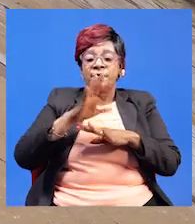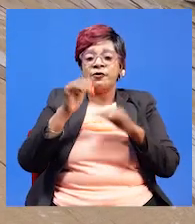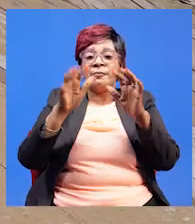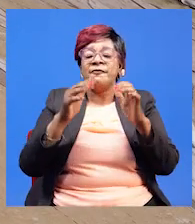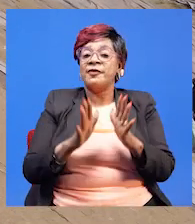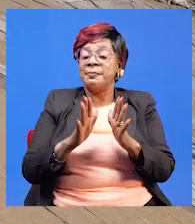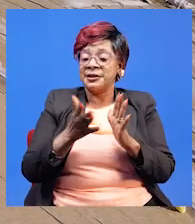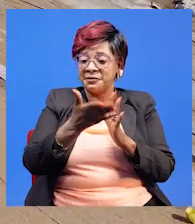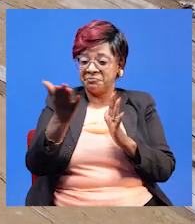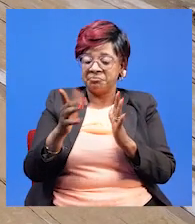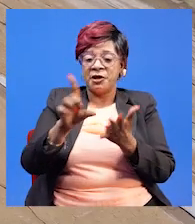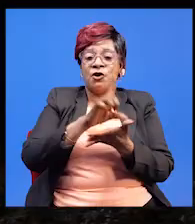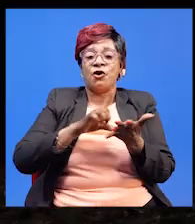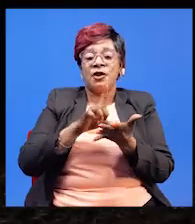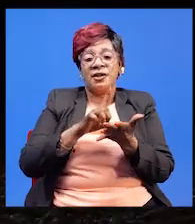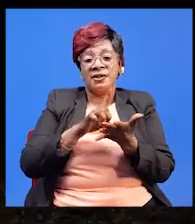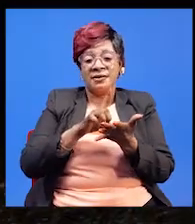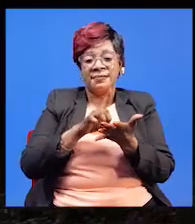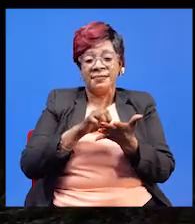of buying the local produce.